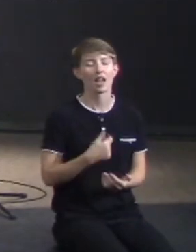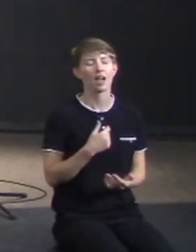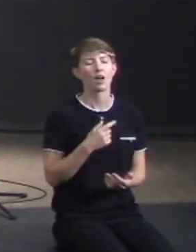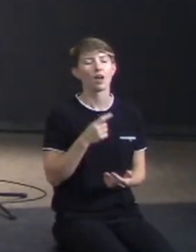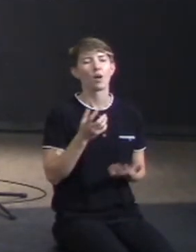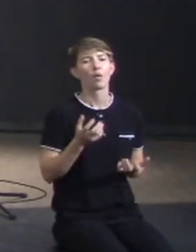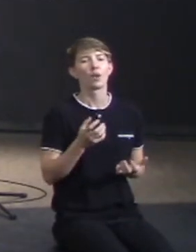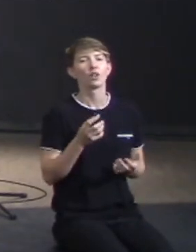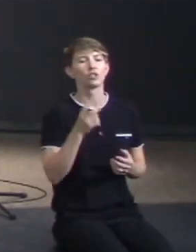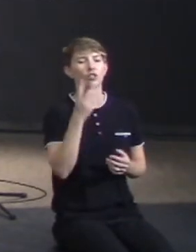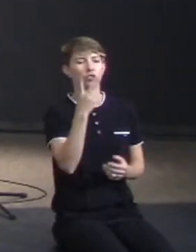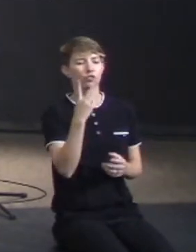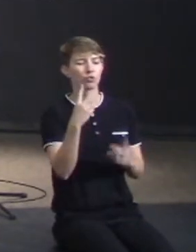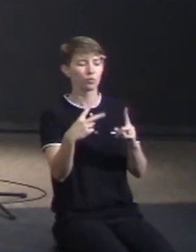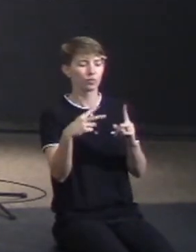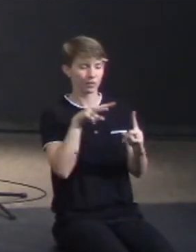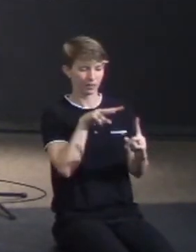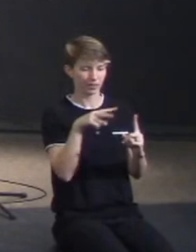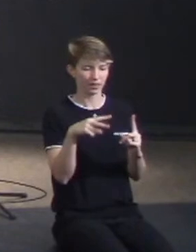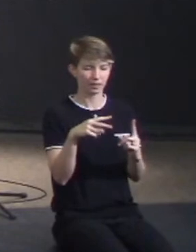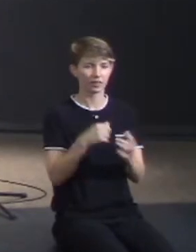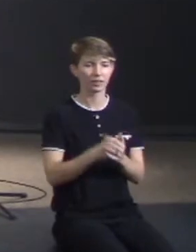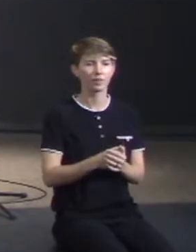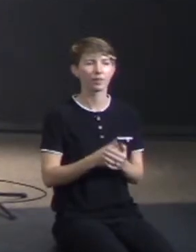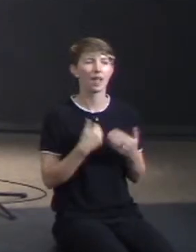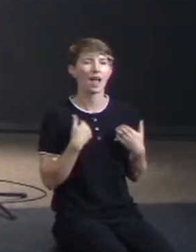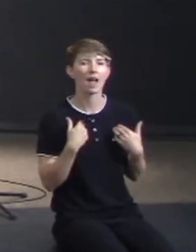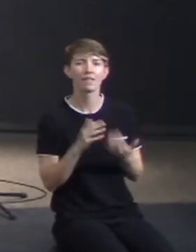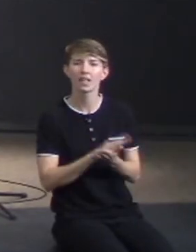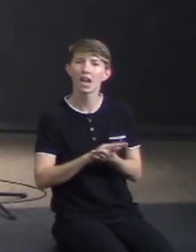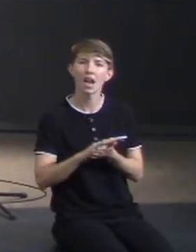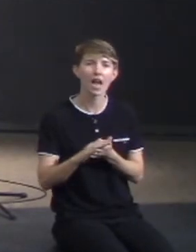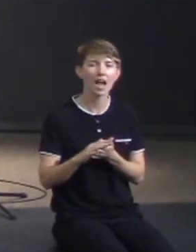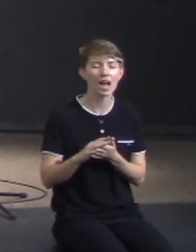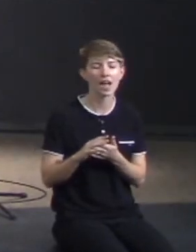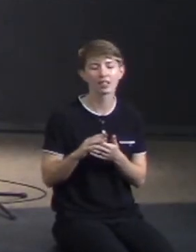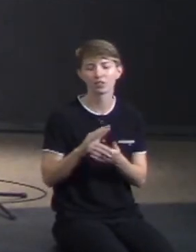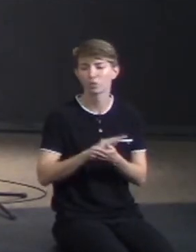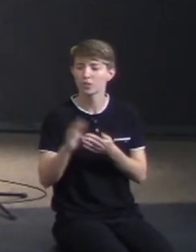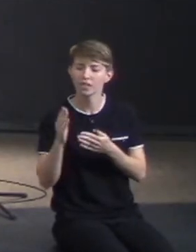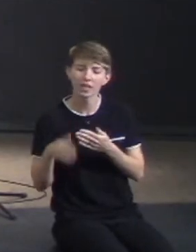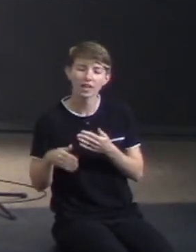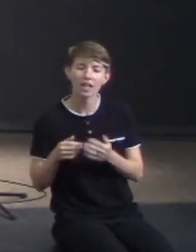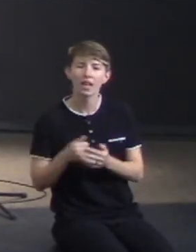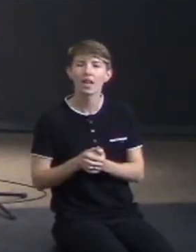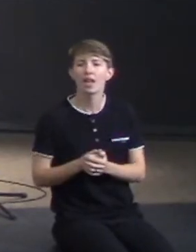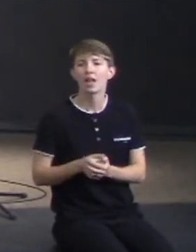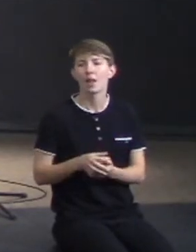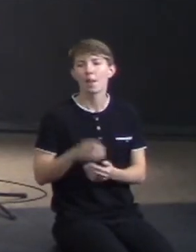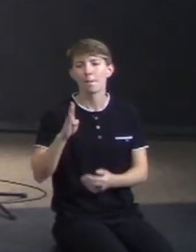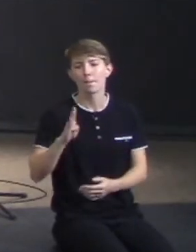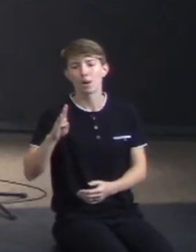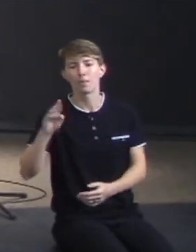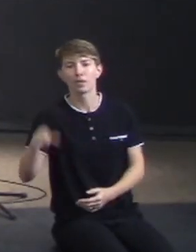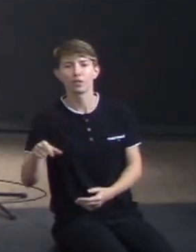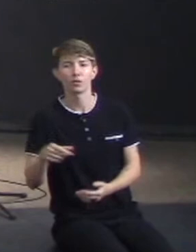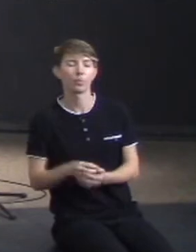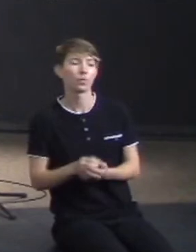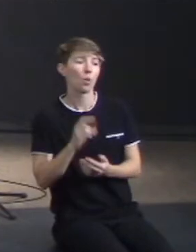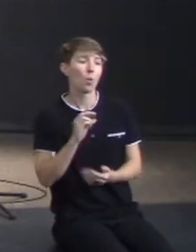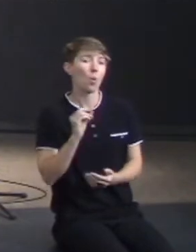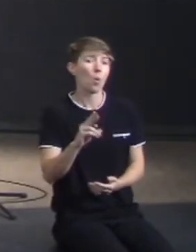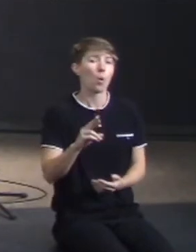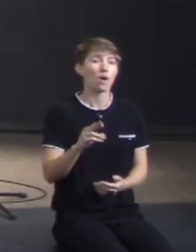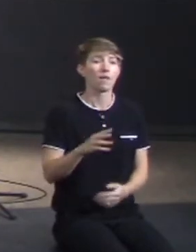perspective. You've got all this nice weekend Labor Day barbecue, right? Yes. And then you've got this four-day-old cabbage